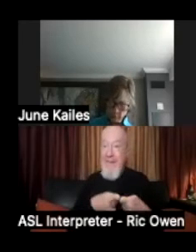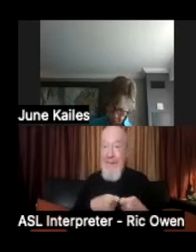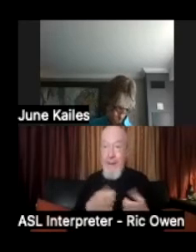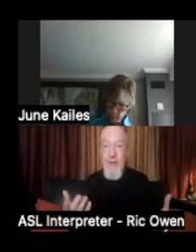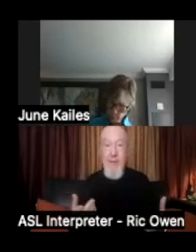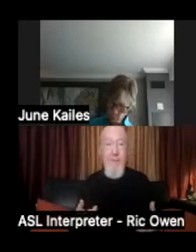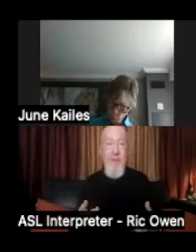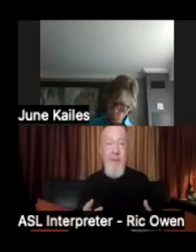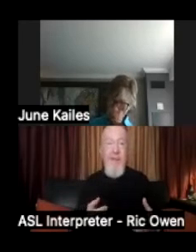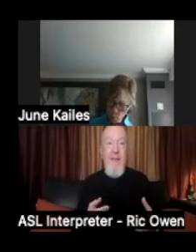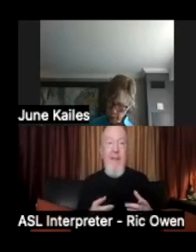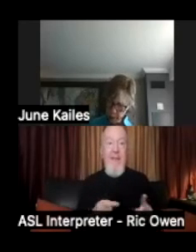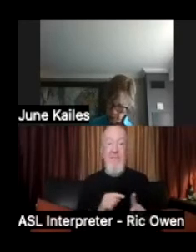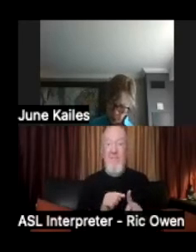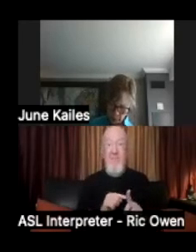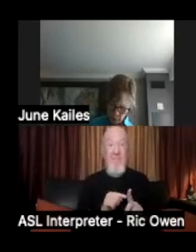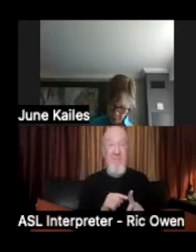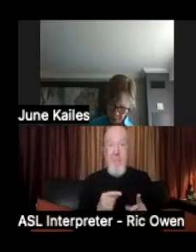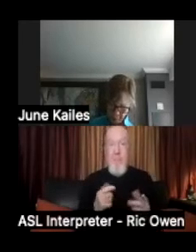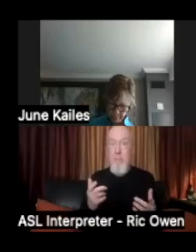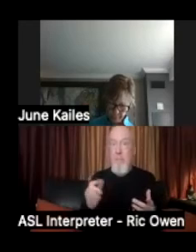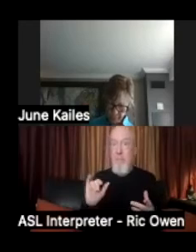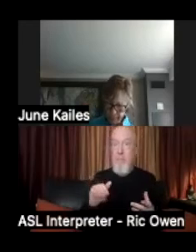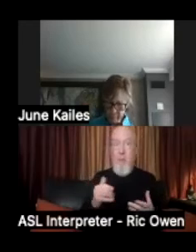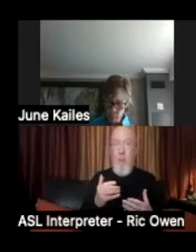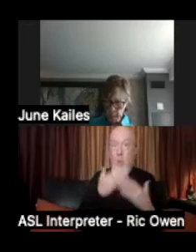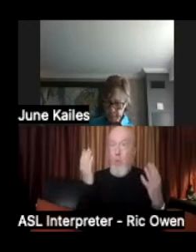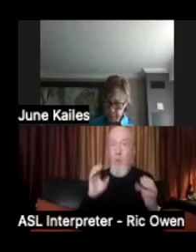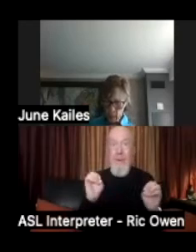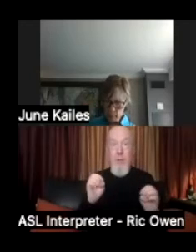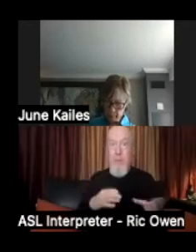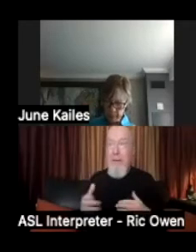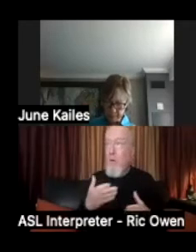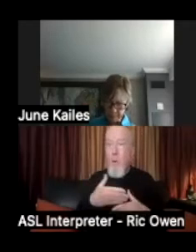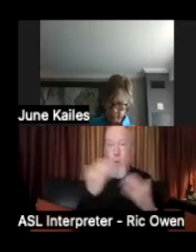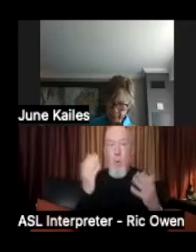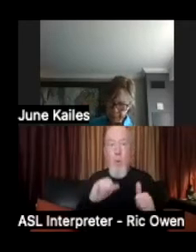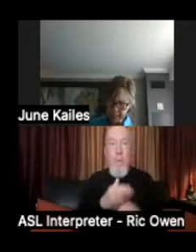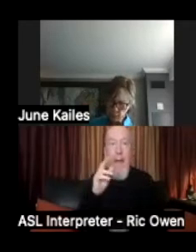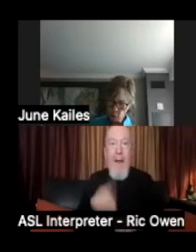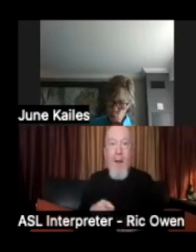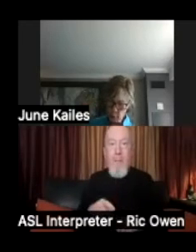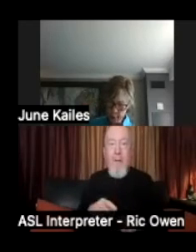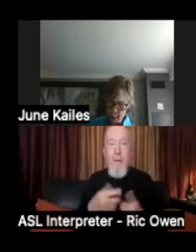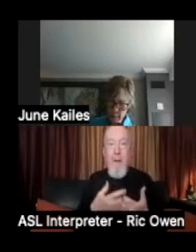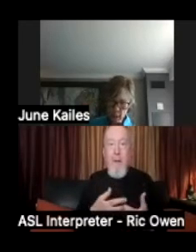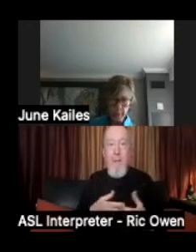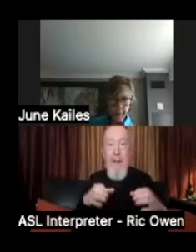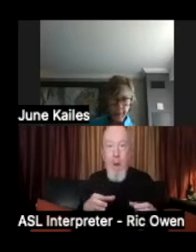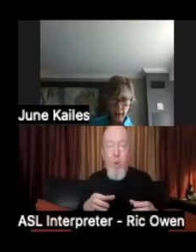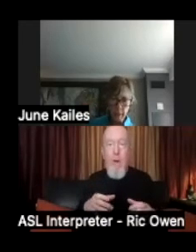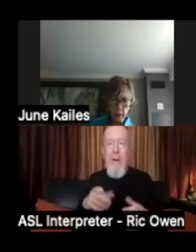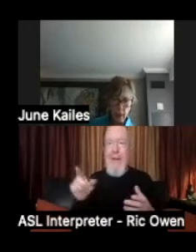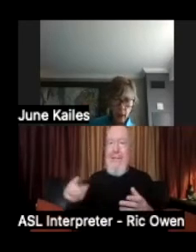emergency plan or a backup power plan, and he wants help with planning. He gets 40 hours a